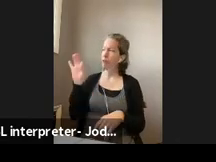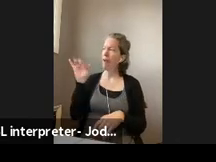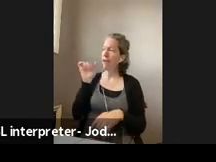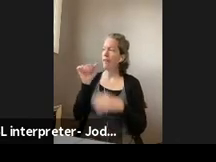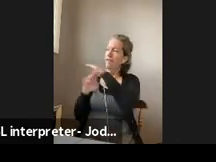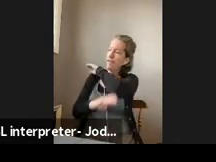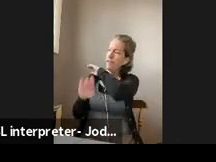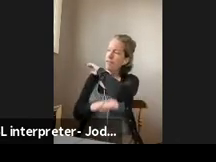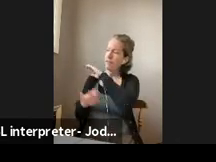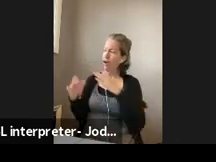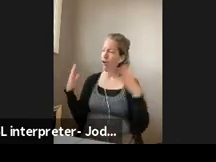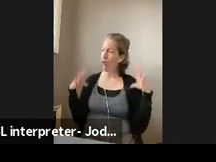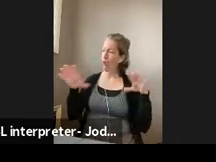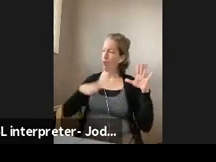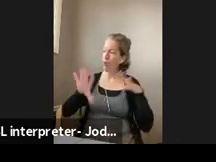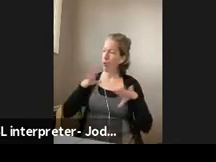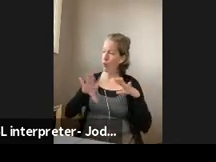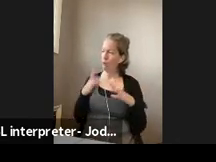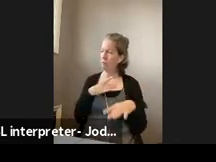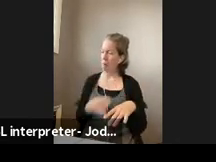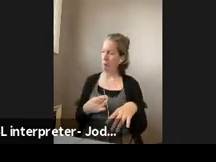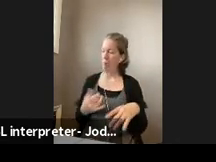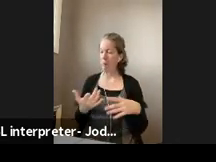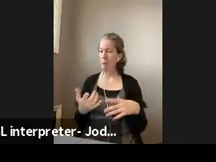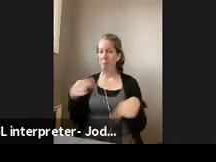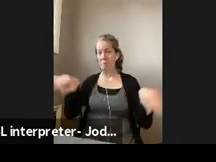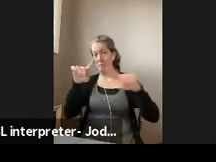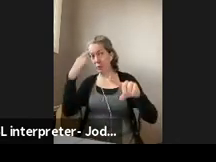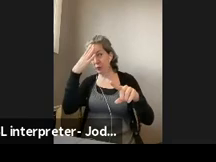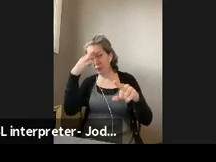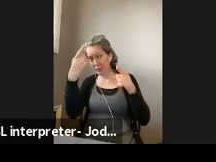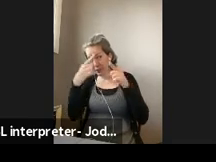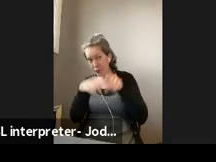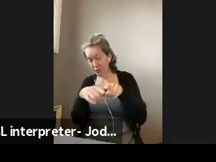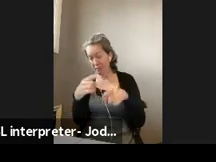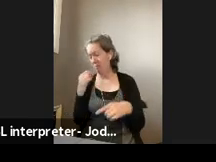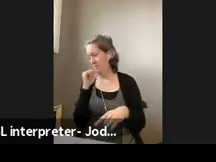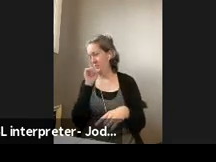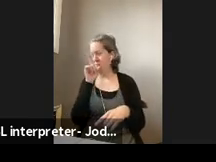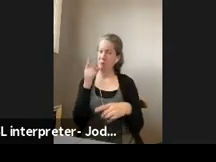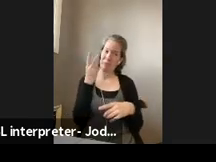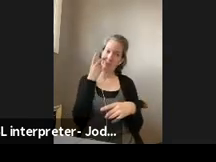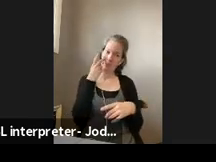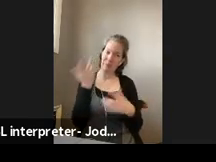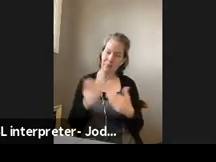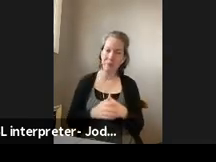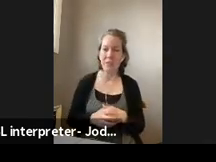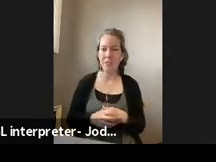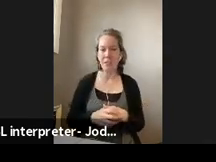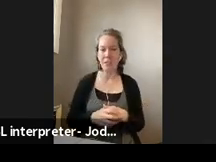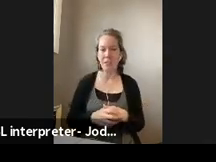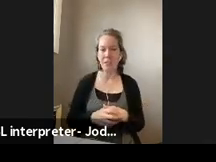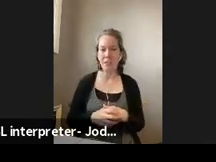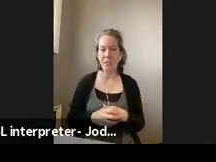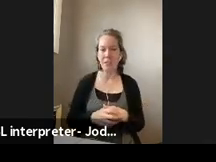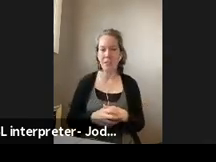us, but we'll have to see. Yeah, let's see. For me, the season would be summer. I don't really